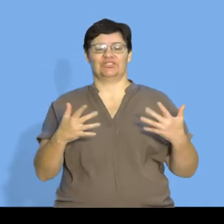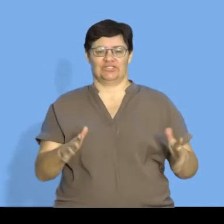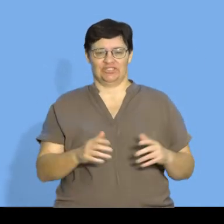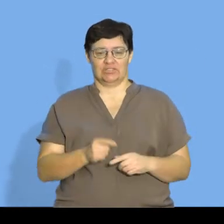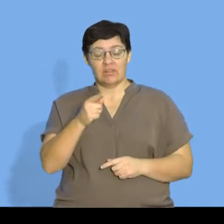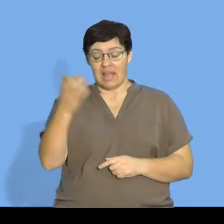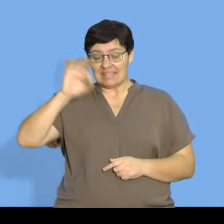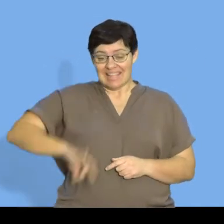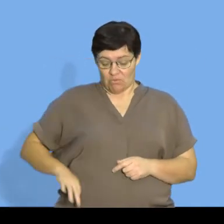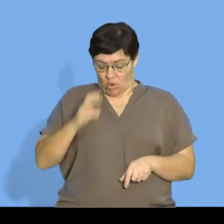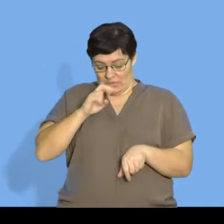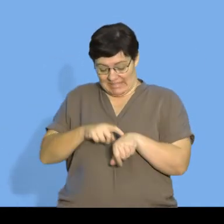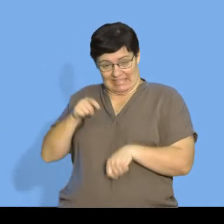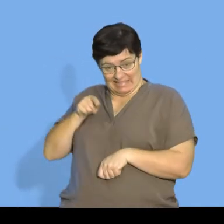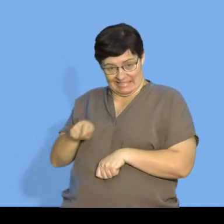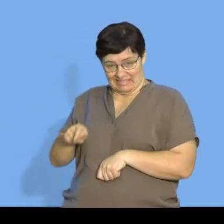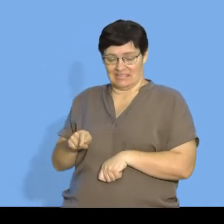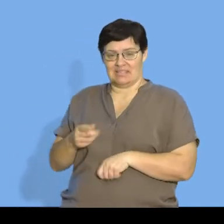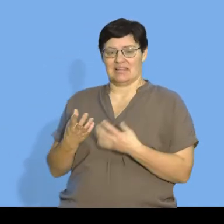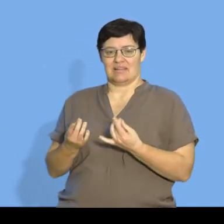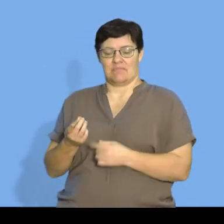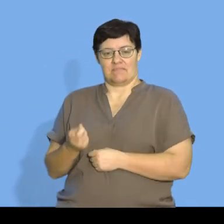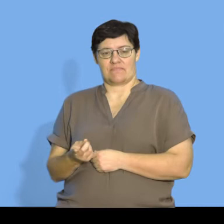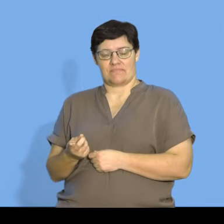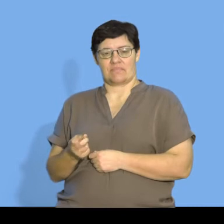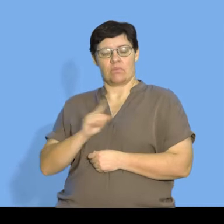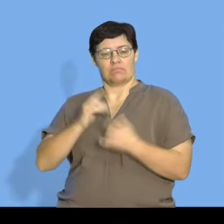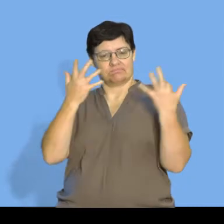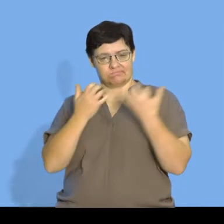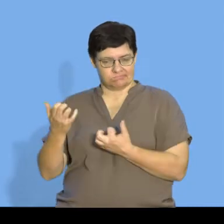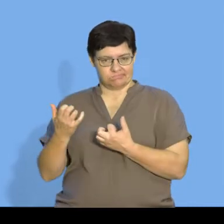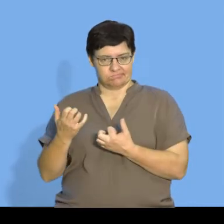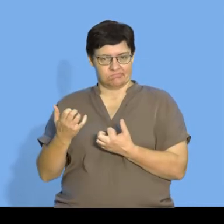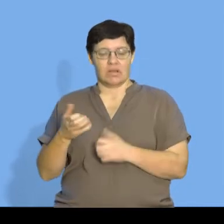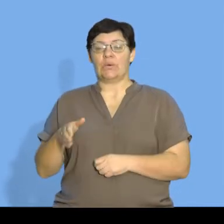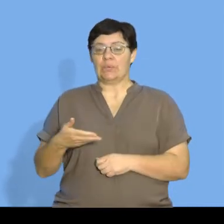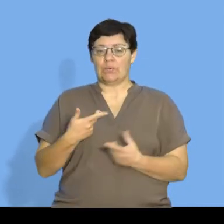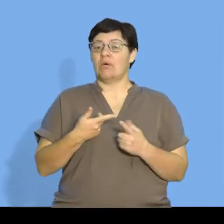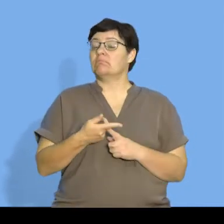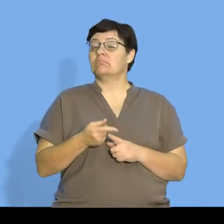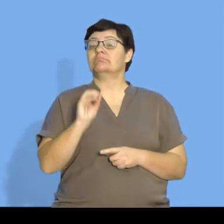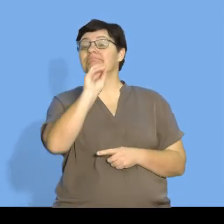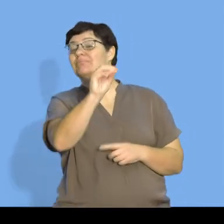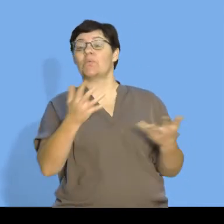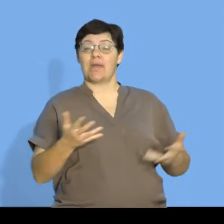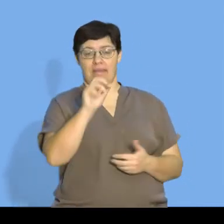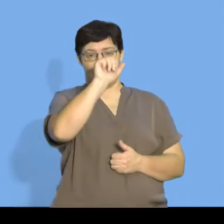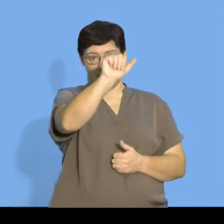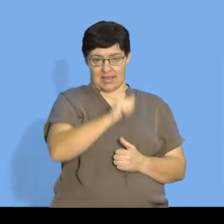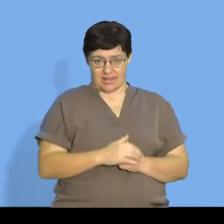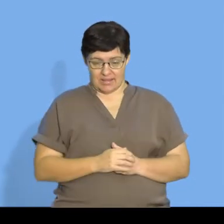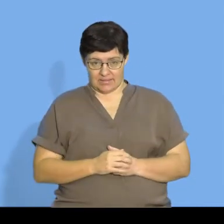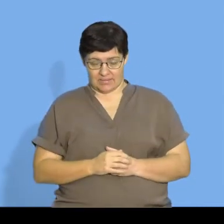for our salaries, just to show you that that was what we calculated as our missing figure for A. Right, now we're